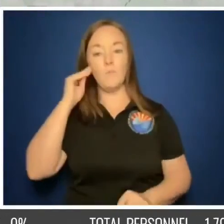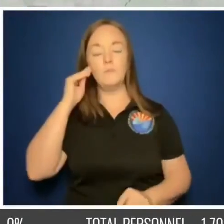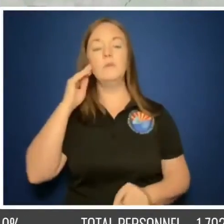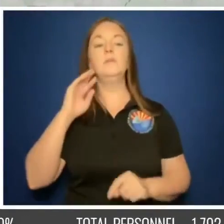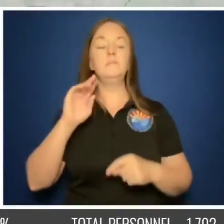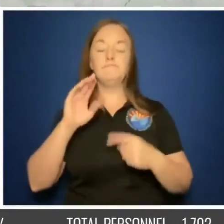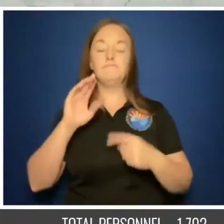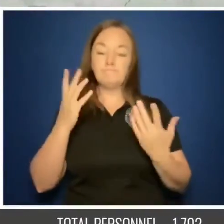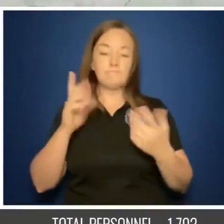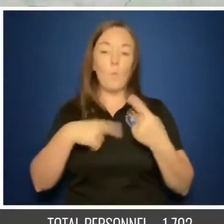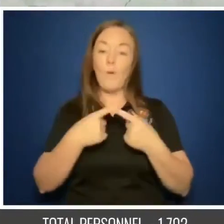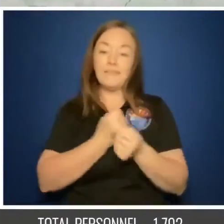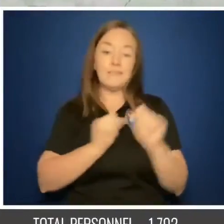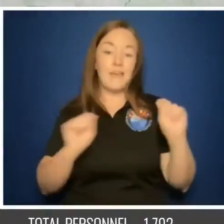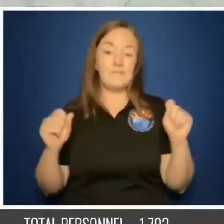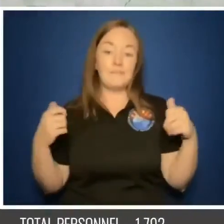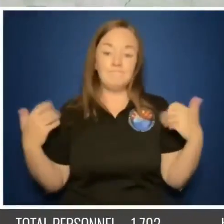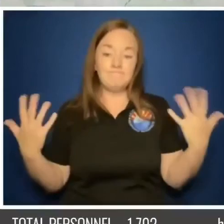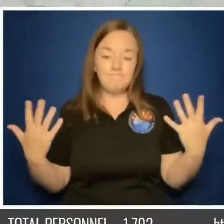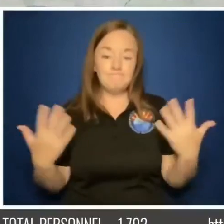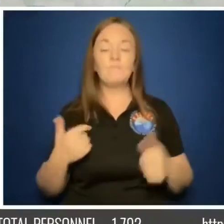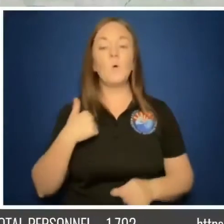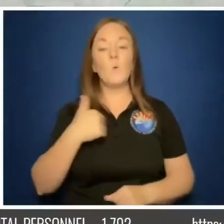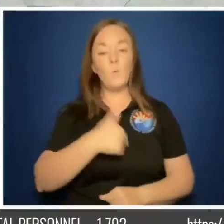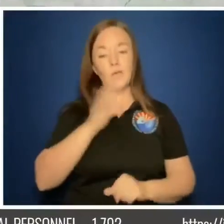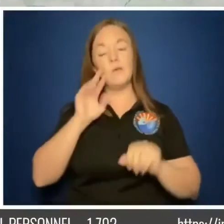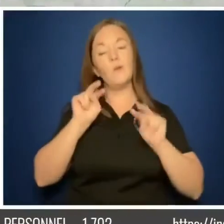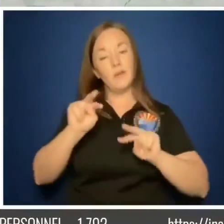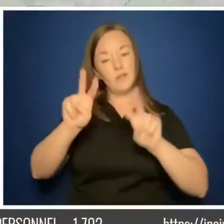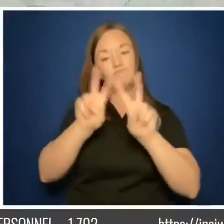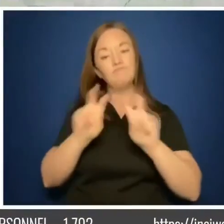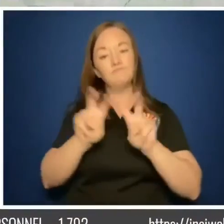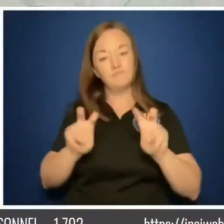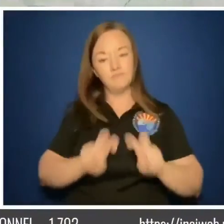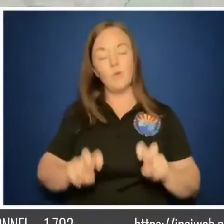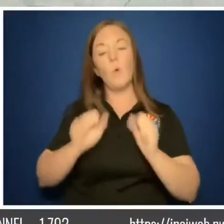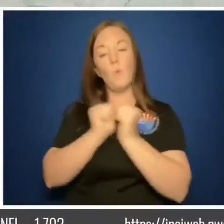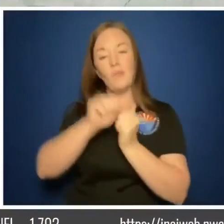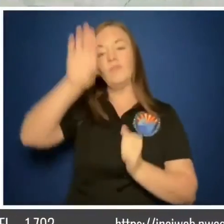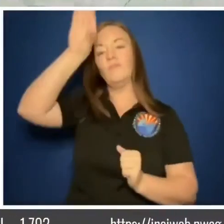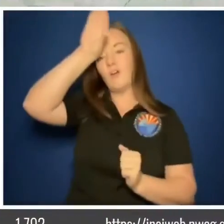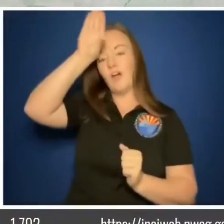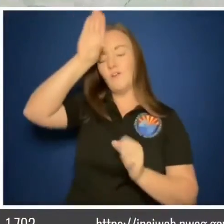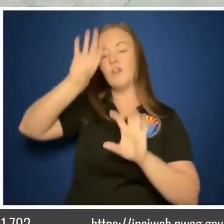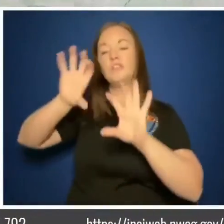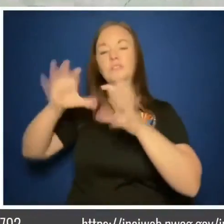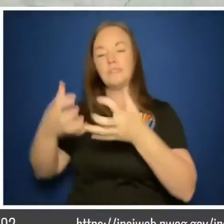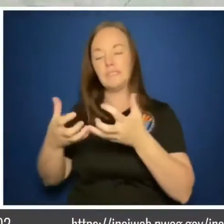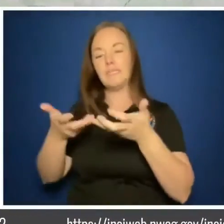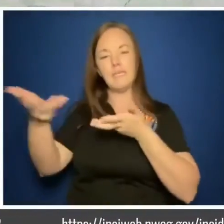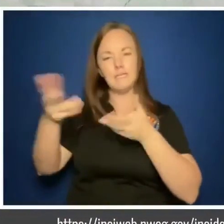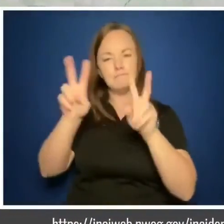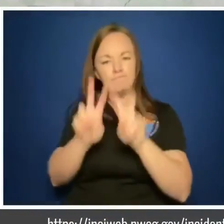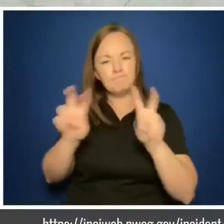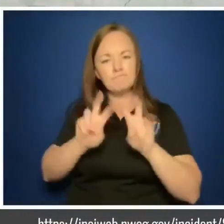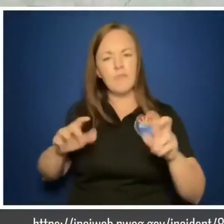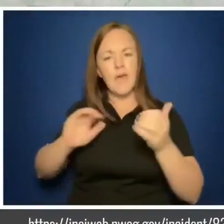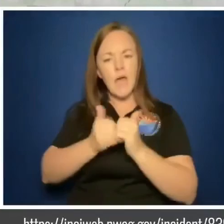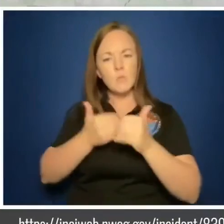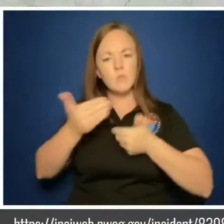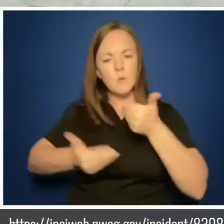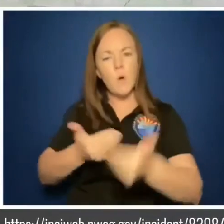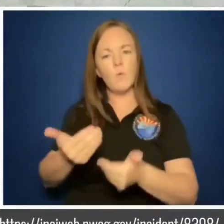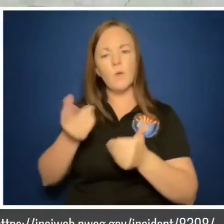safe. So we continue to evaluate with fire how things are going and what's going on